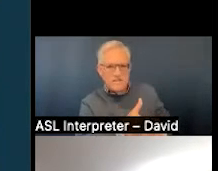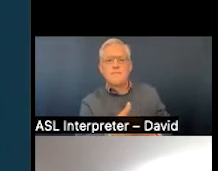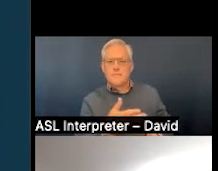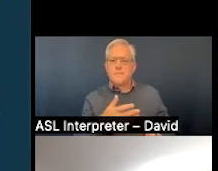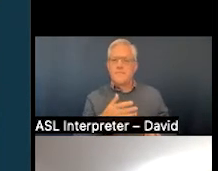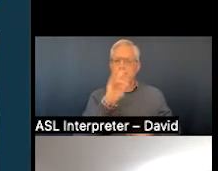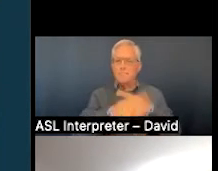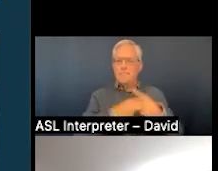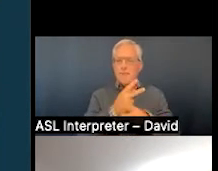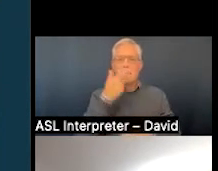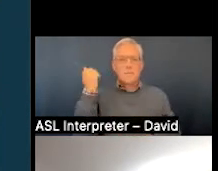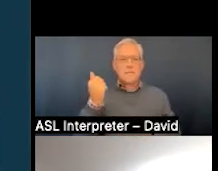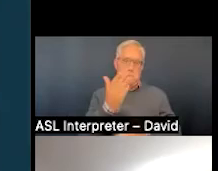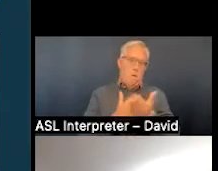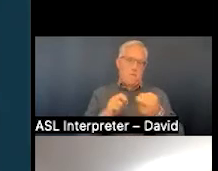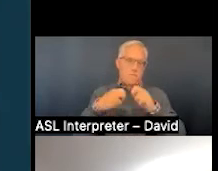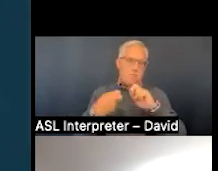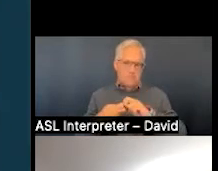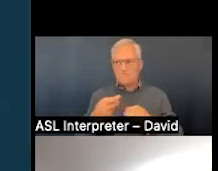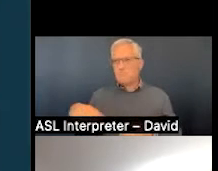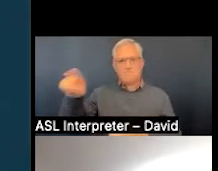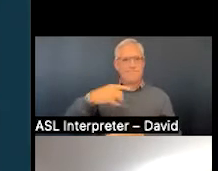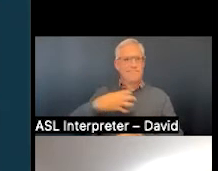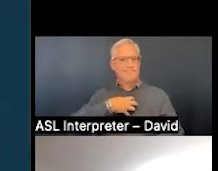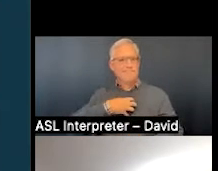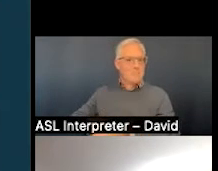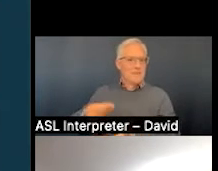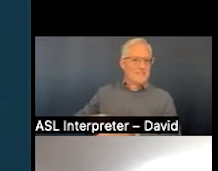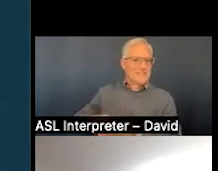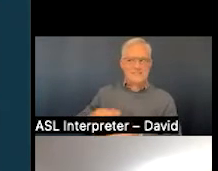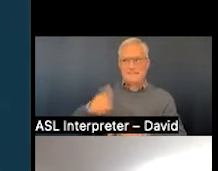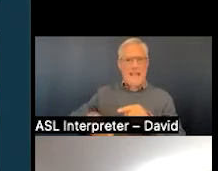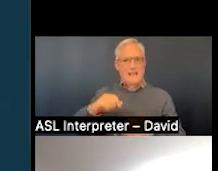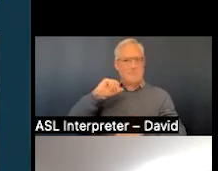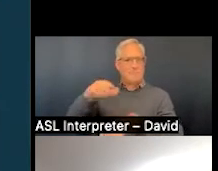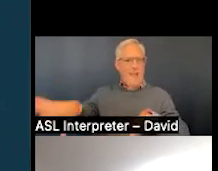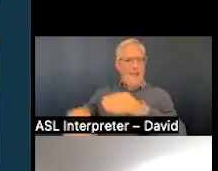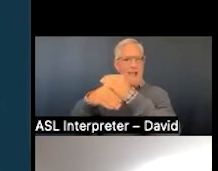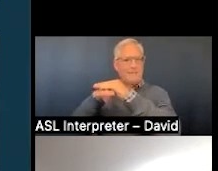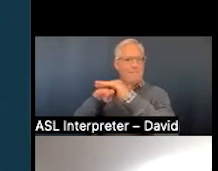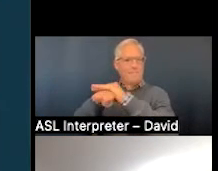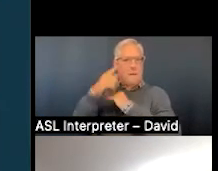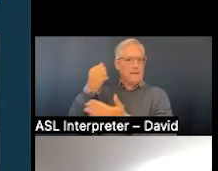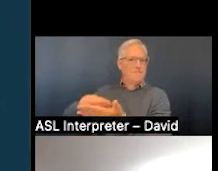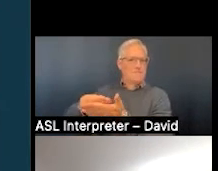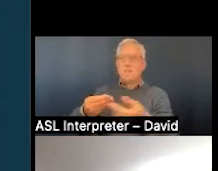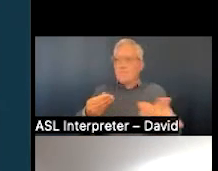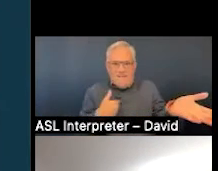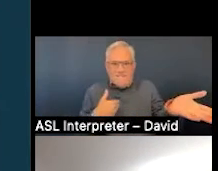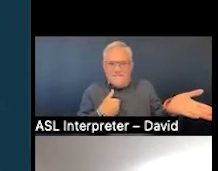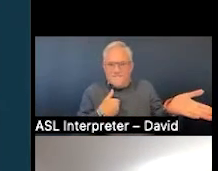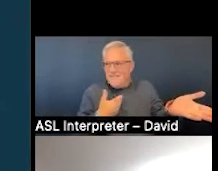is, of course, that budgetary restraints restrict accessibility, and this is one way that we can counter that.